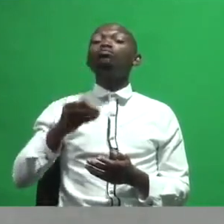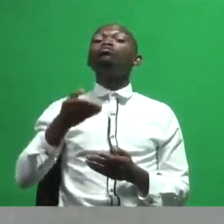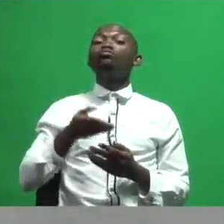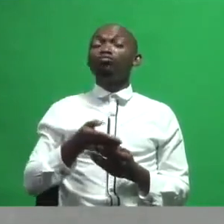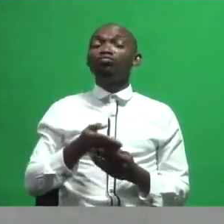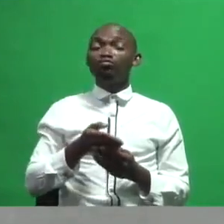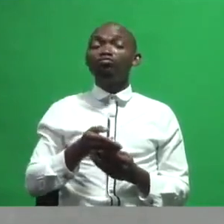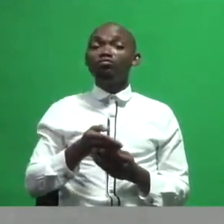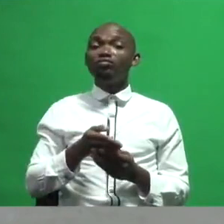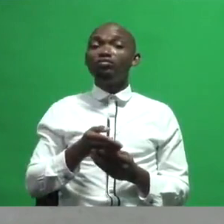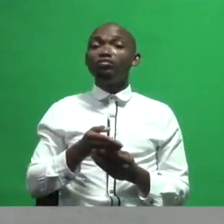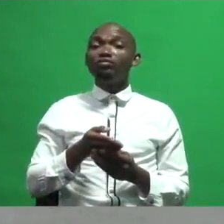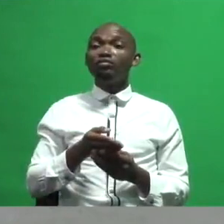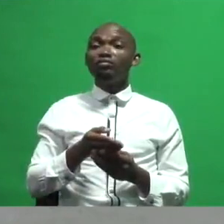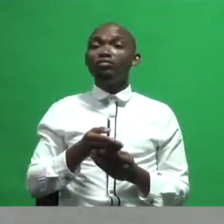Bakari.